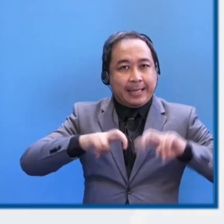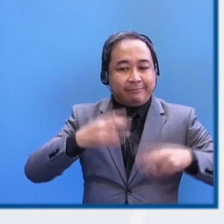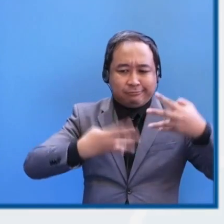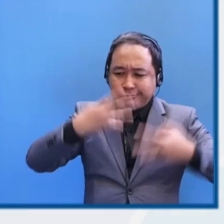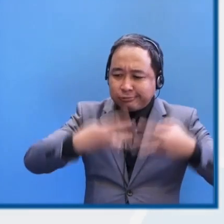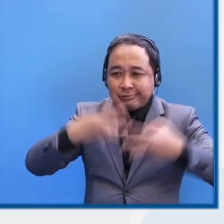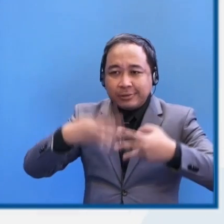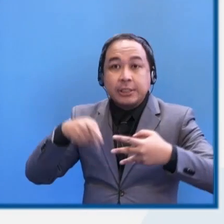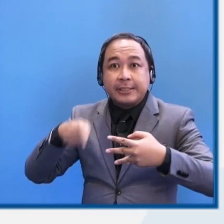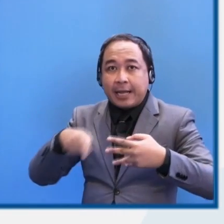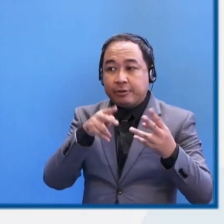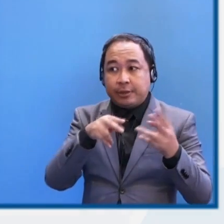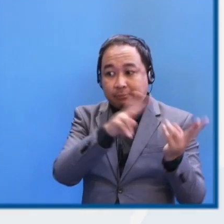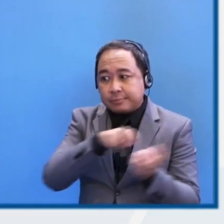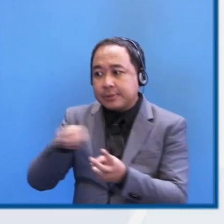risk.